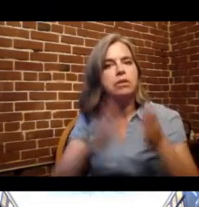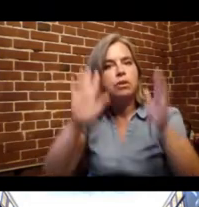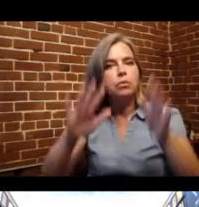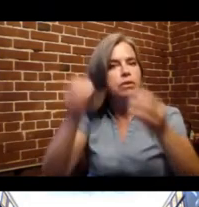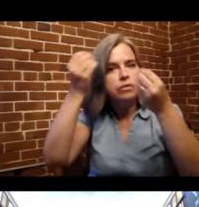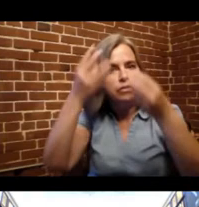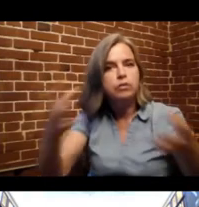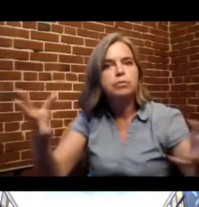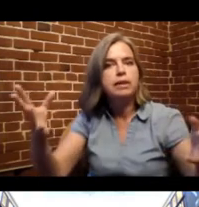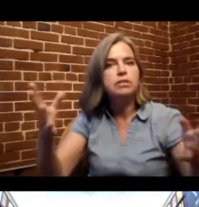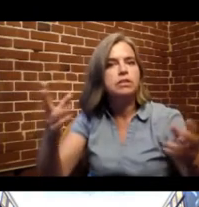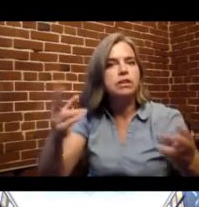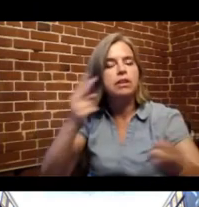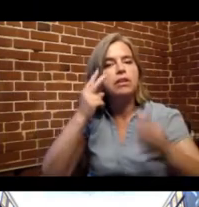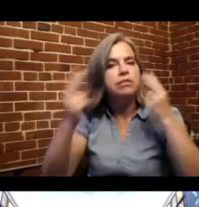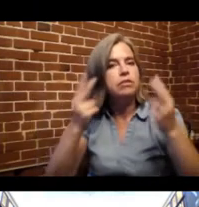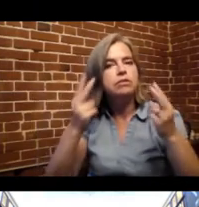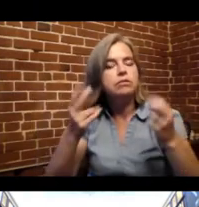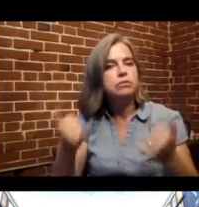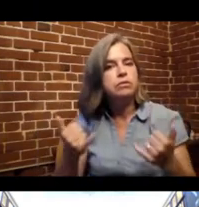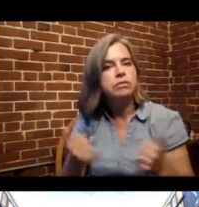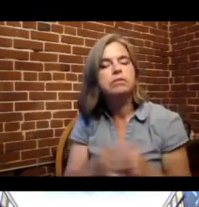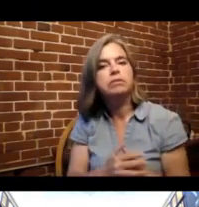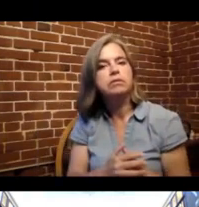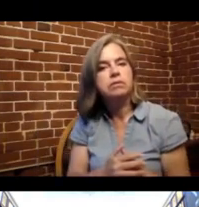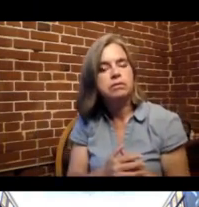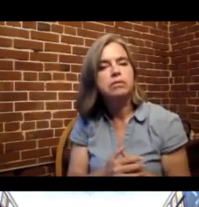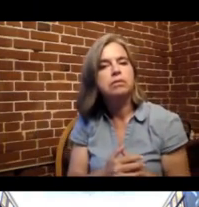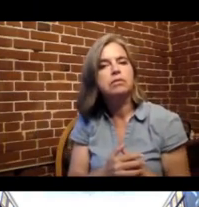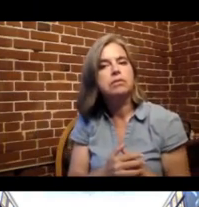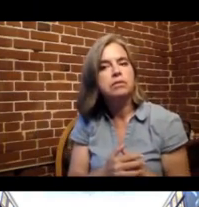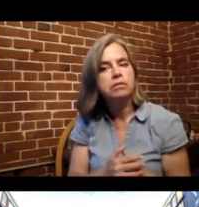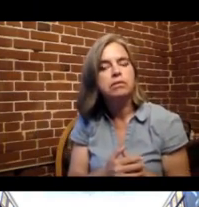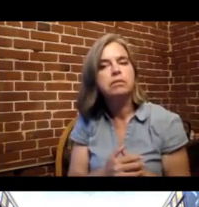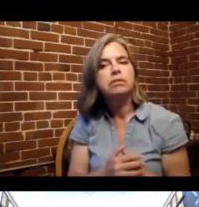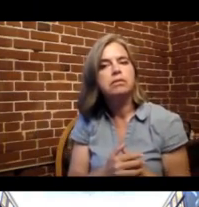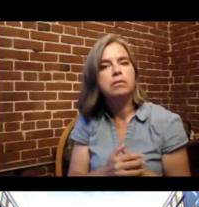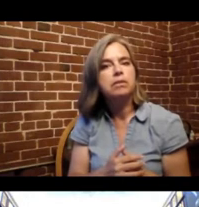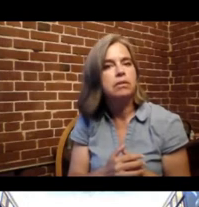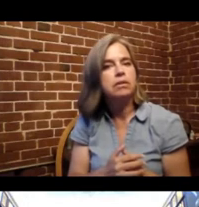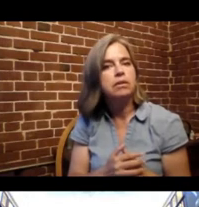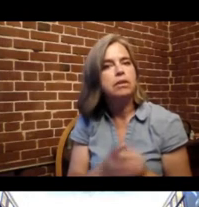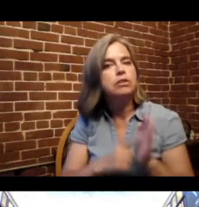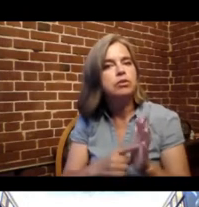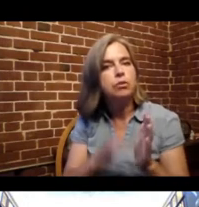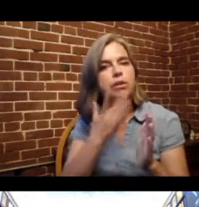informational visuals right now show, all these color changes, from